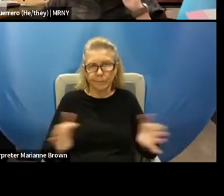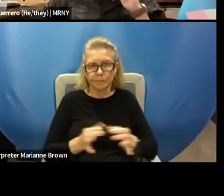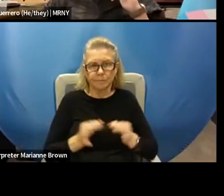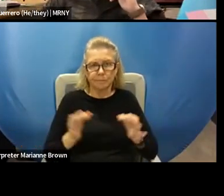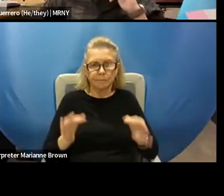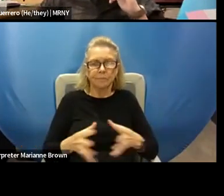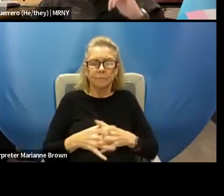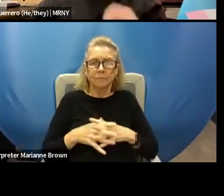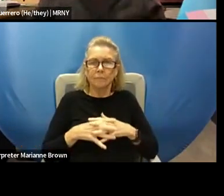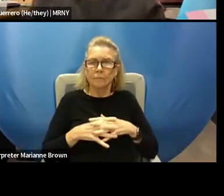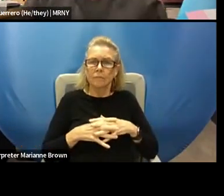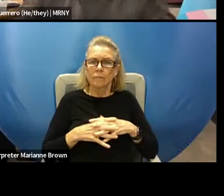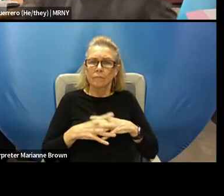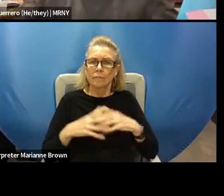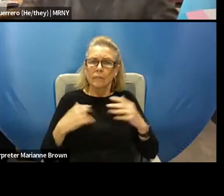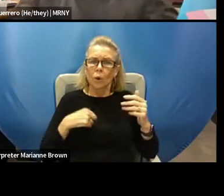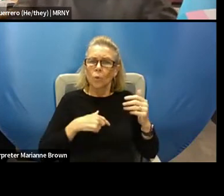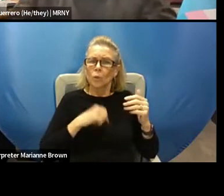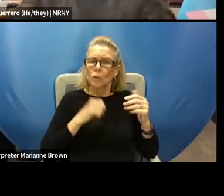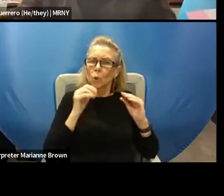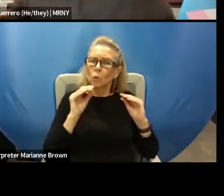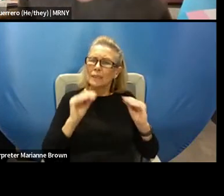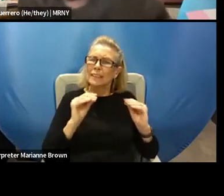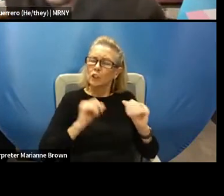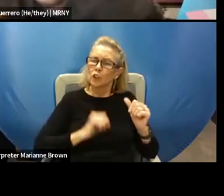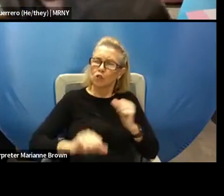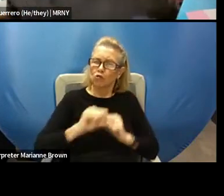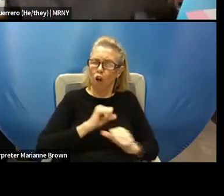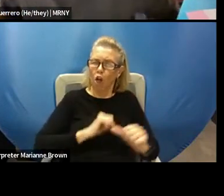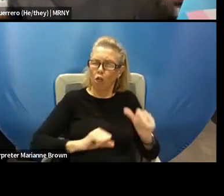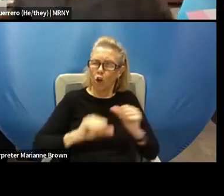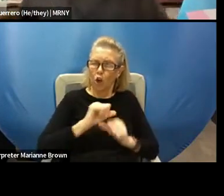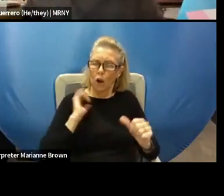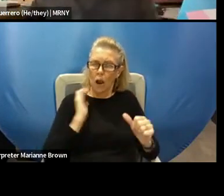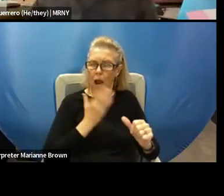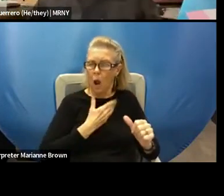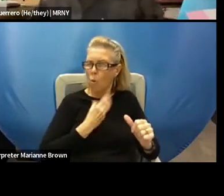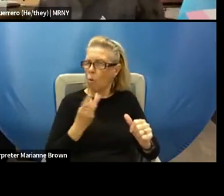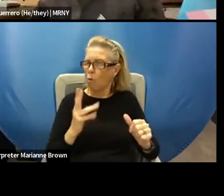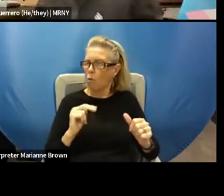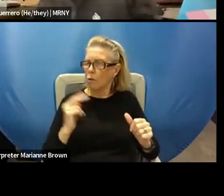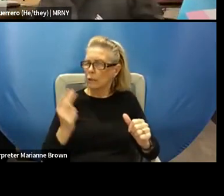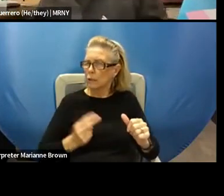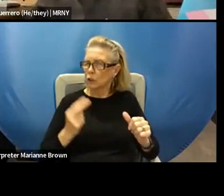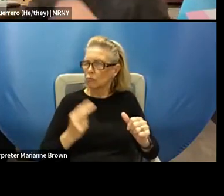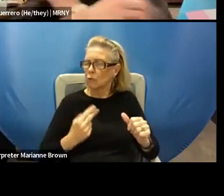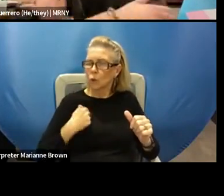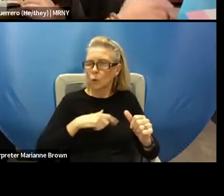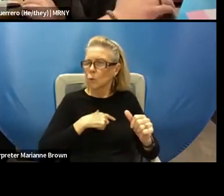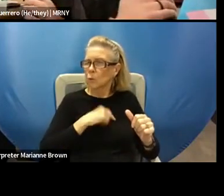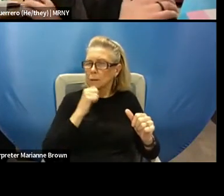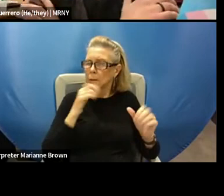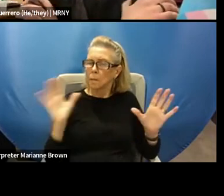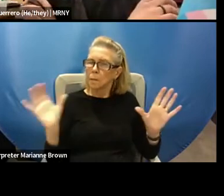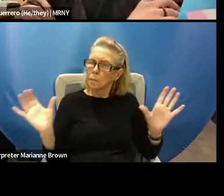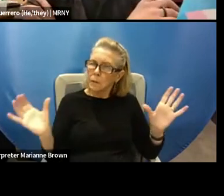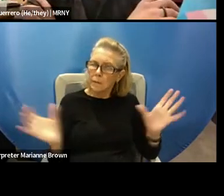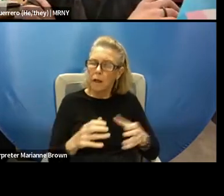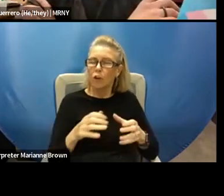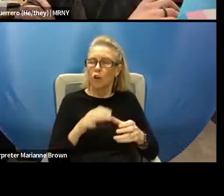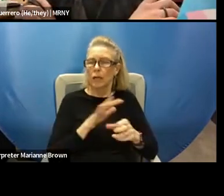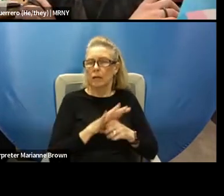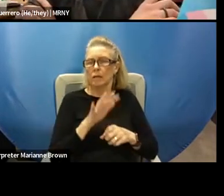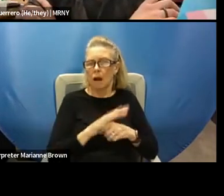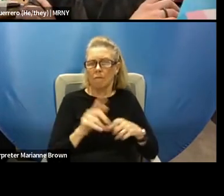We don't teach each other our own history. We don't come together enough to be able to unify